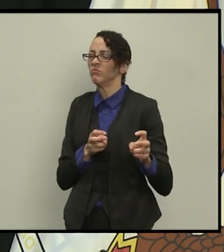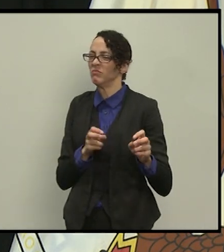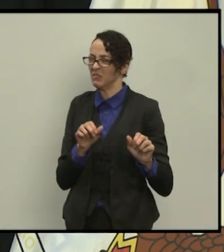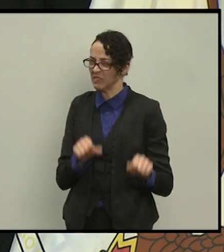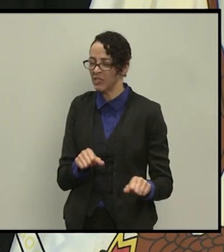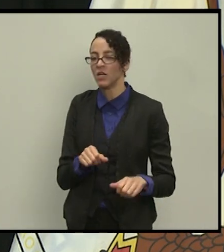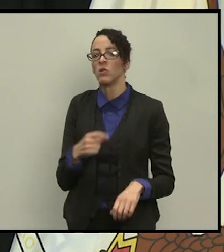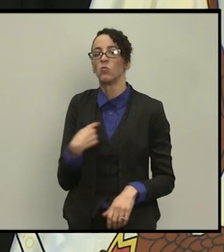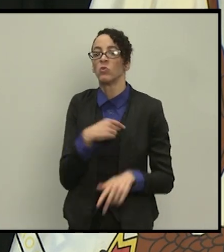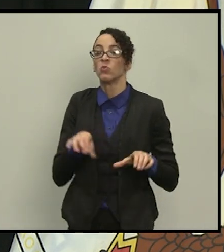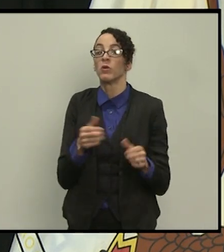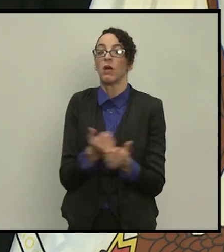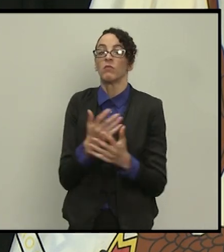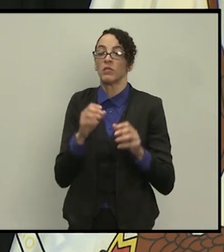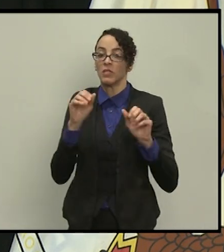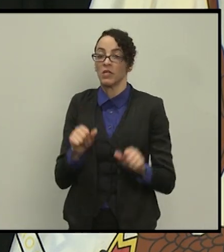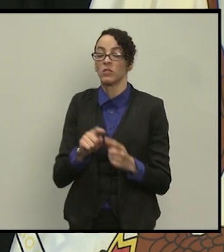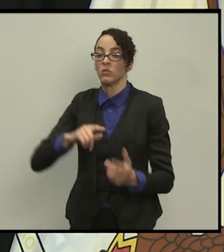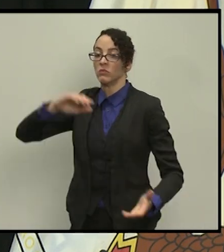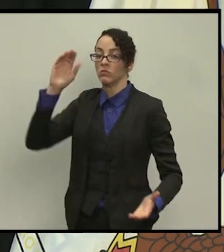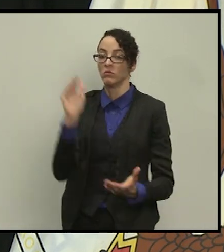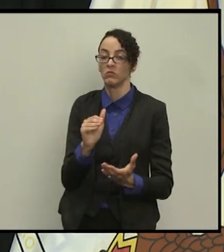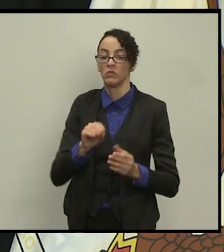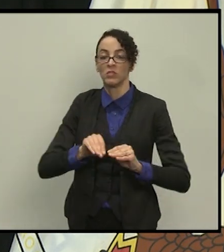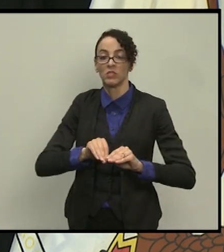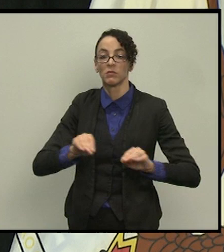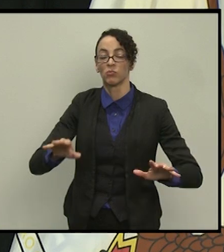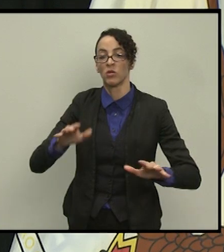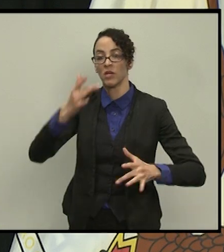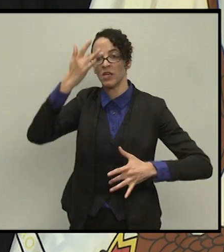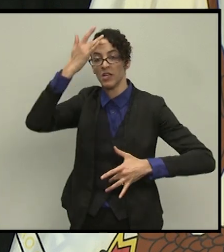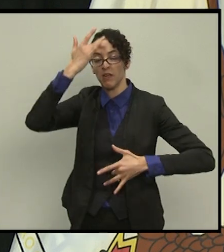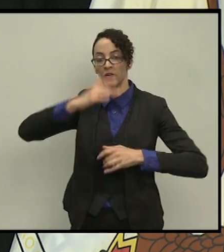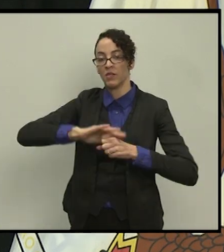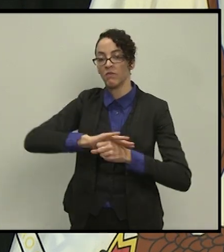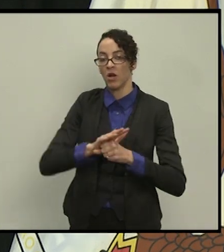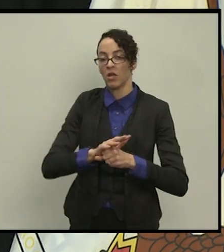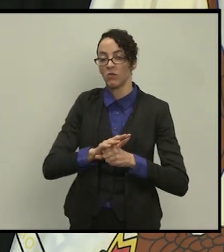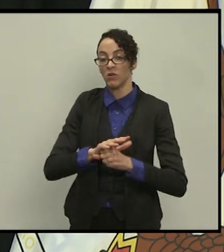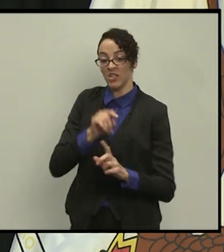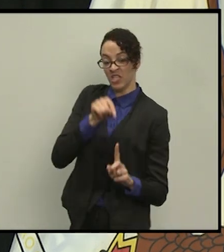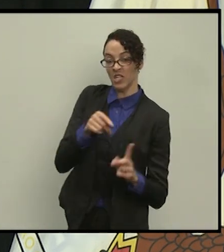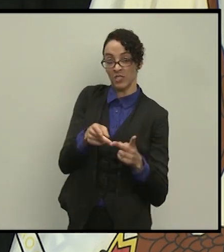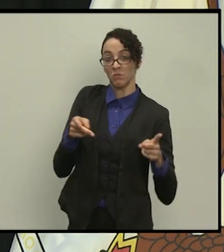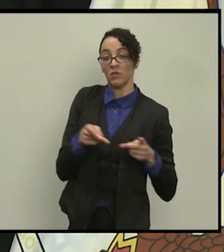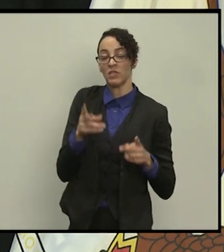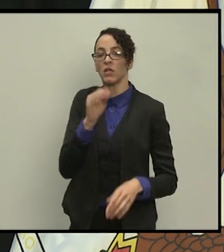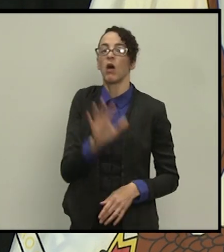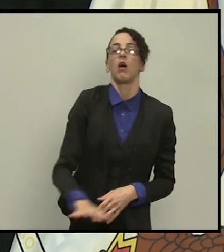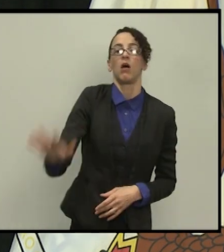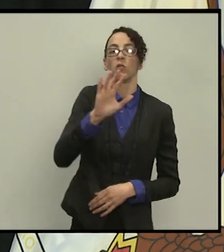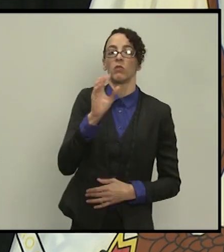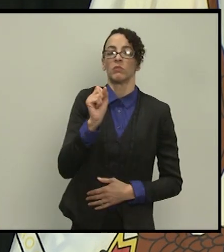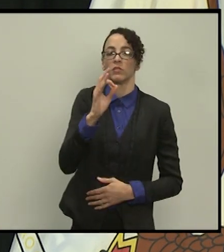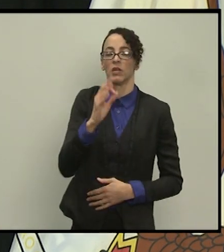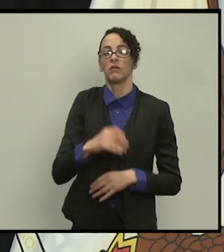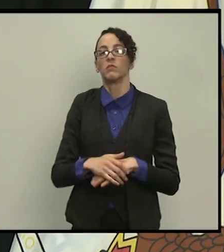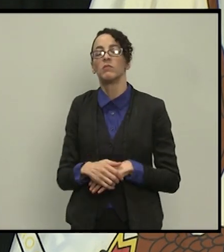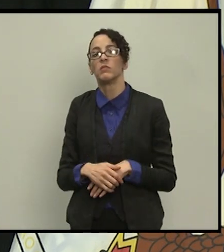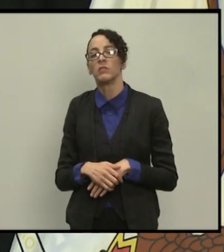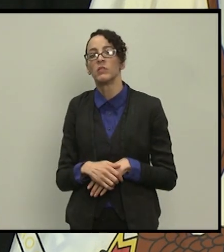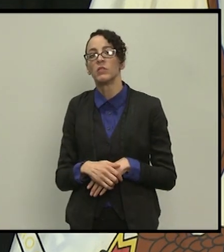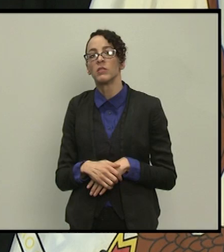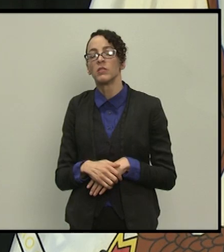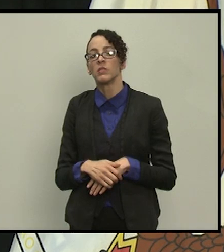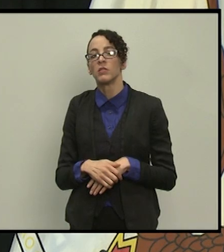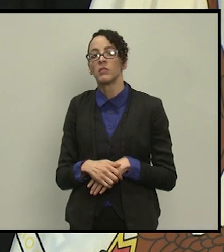the spread of the virus, both in this specific facility and in facilities across the city. Thank you.